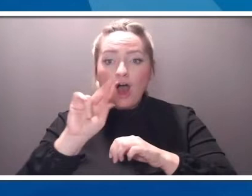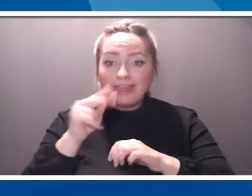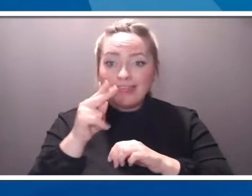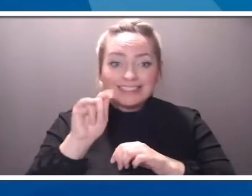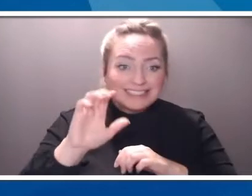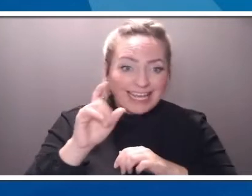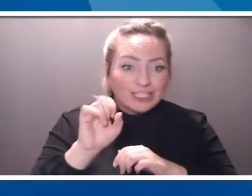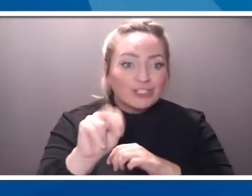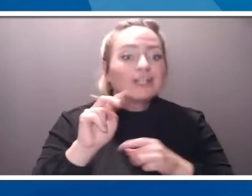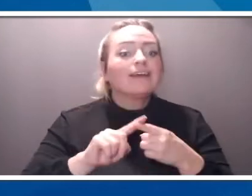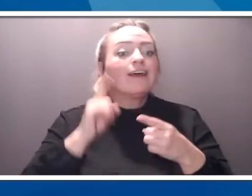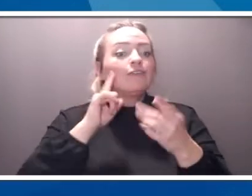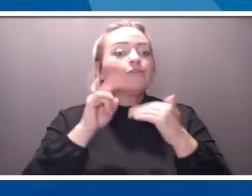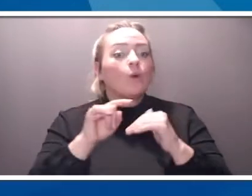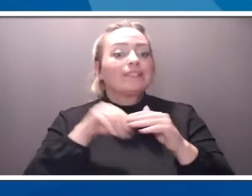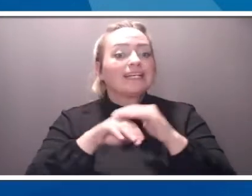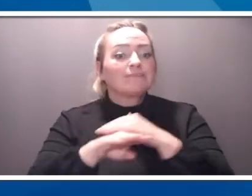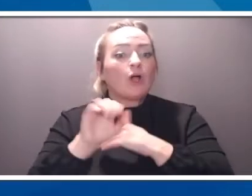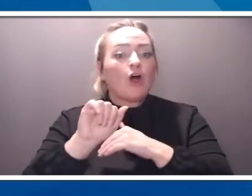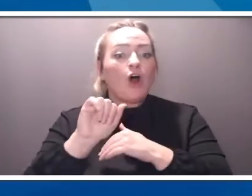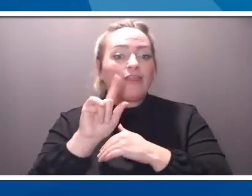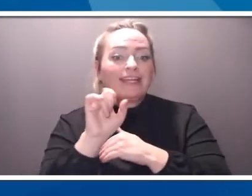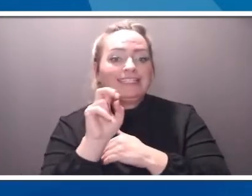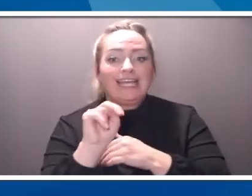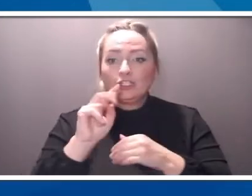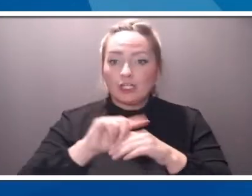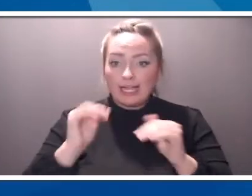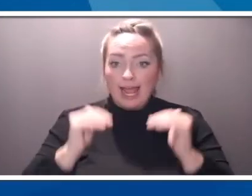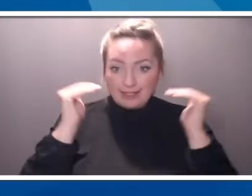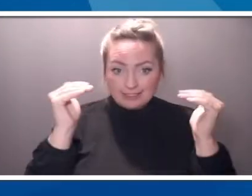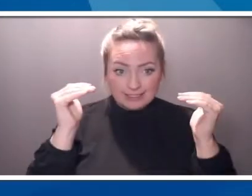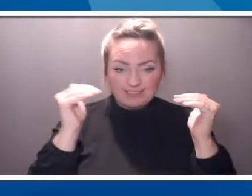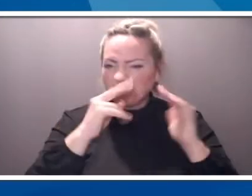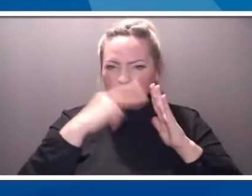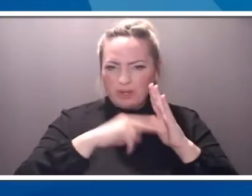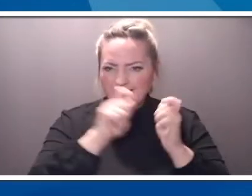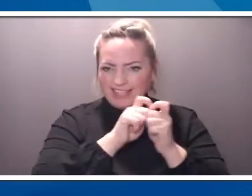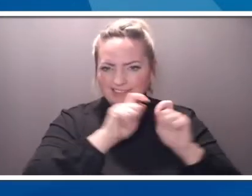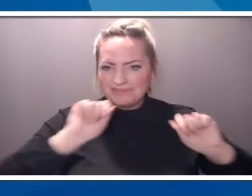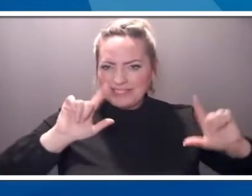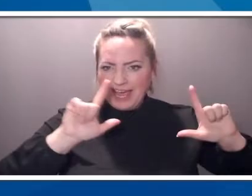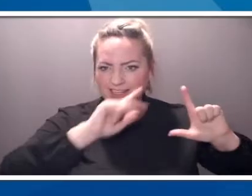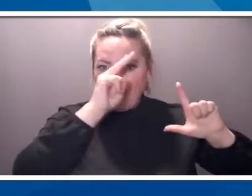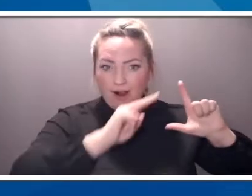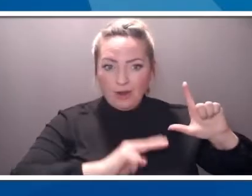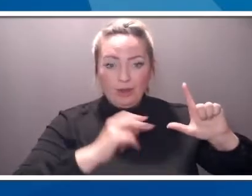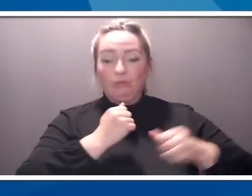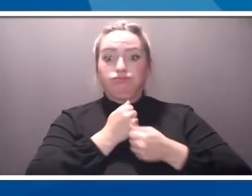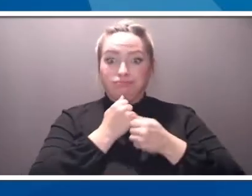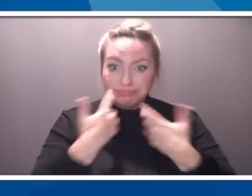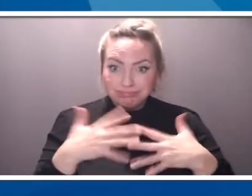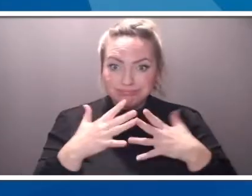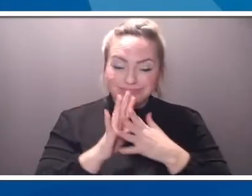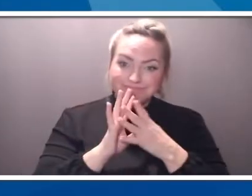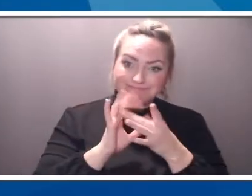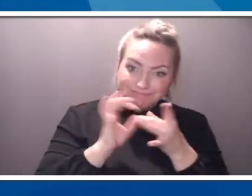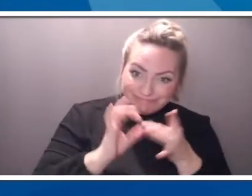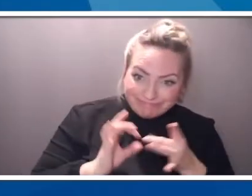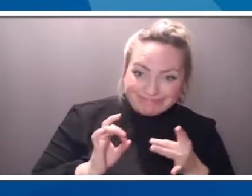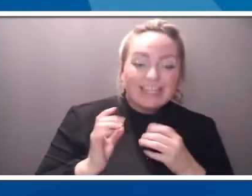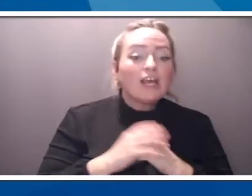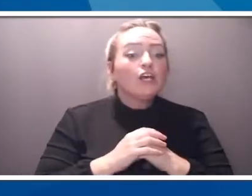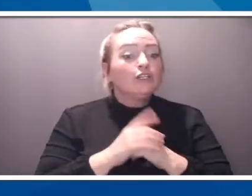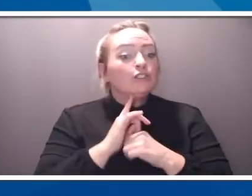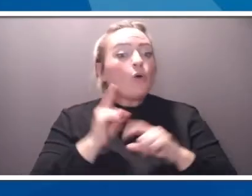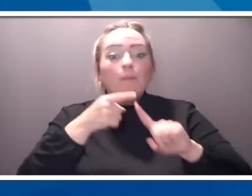accessible authentication minimum, and 339 accessible authentication enhanced. That was a